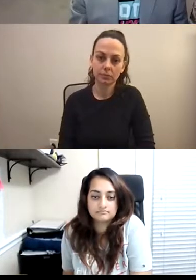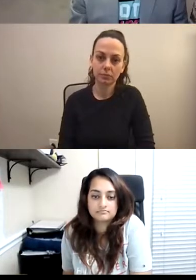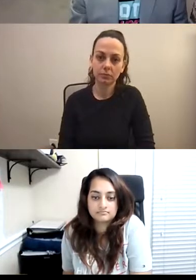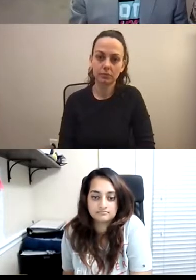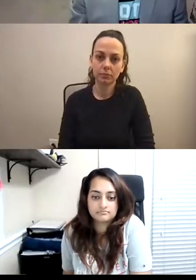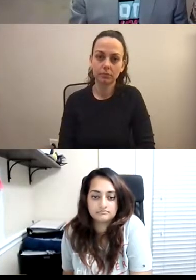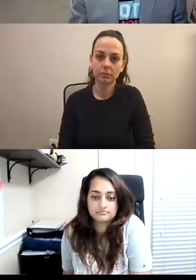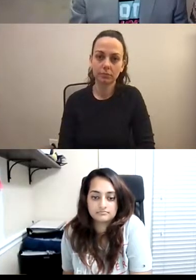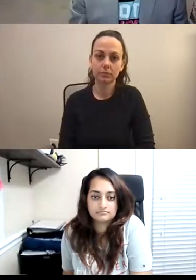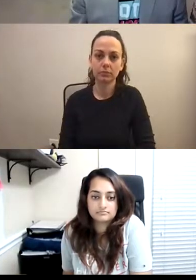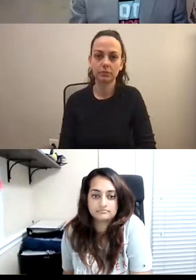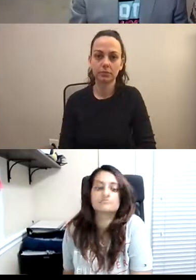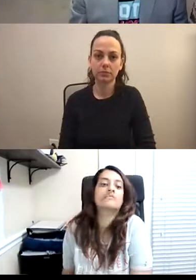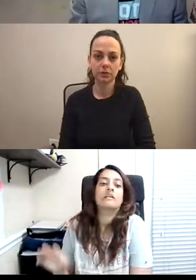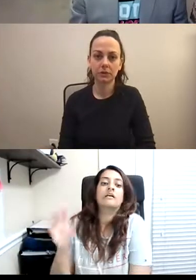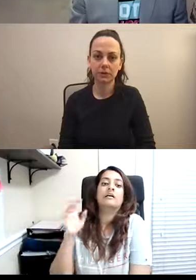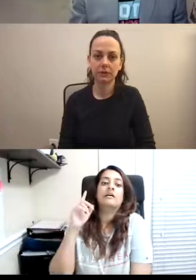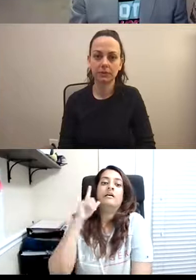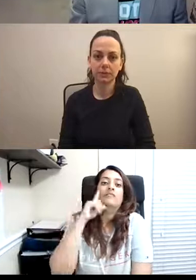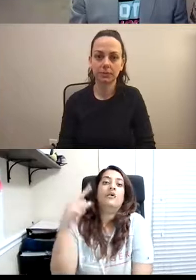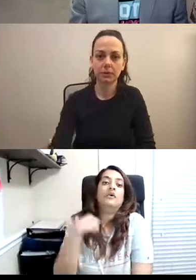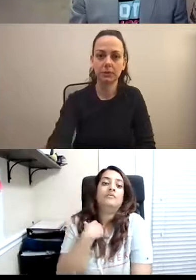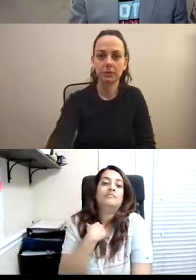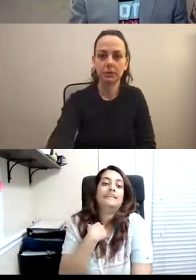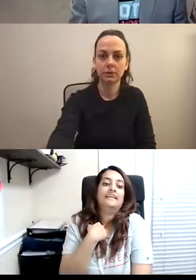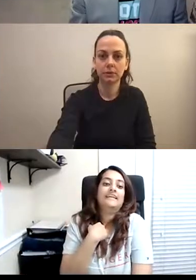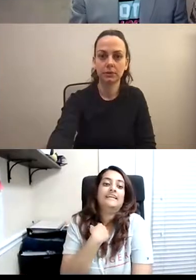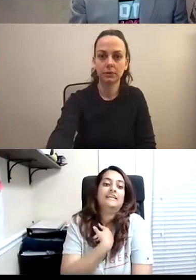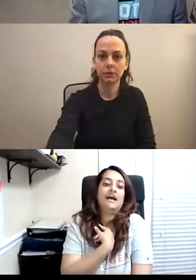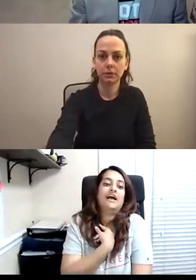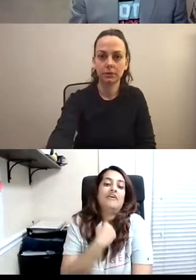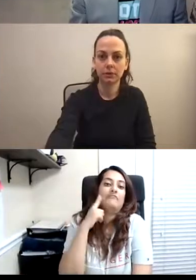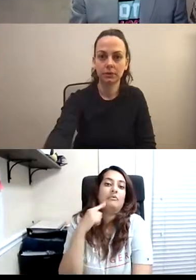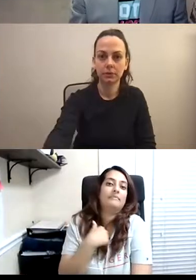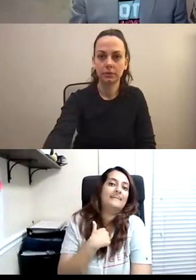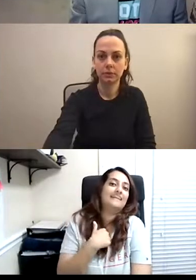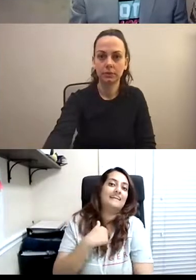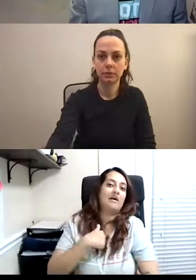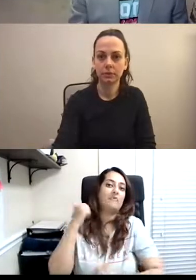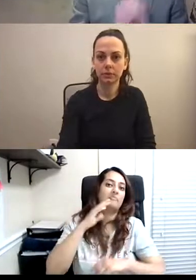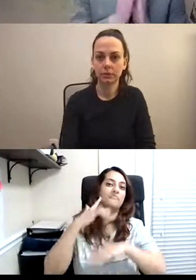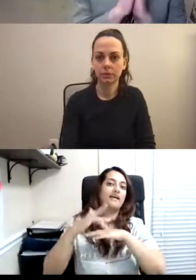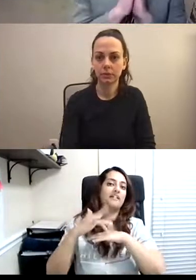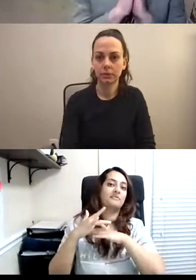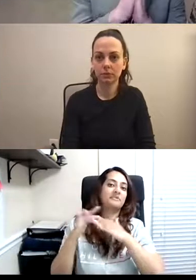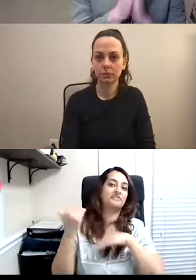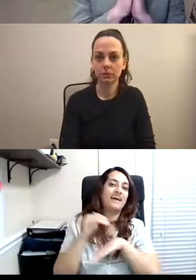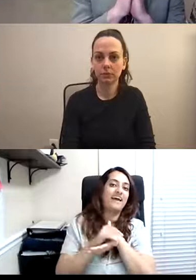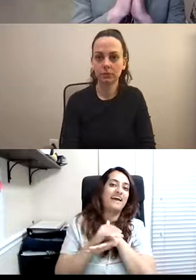bit.ly/Diversability Community. And again, thank you all for joining in. I had